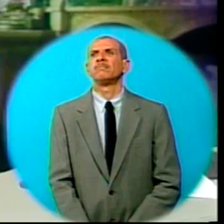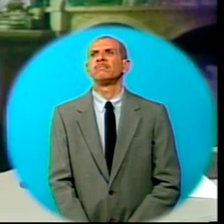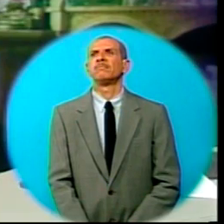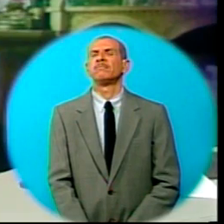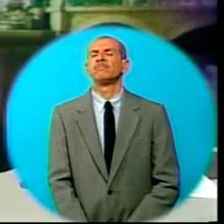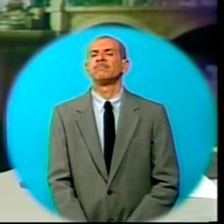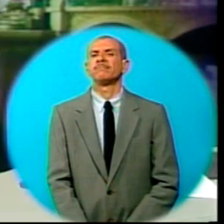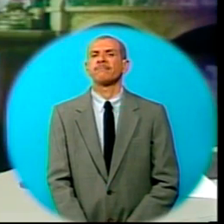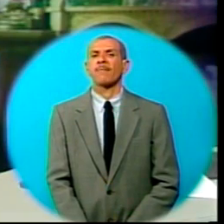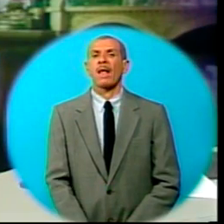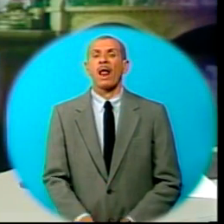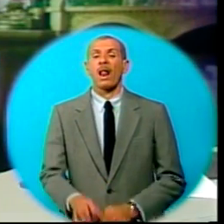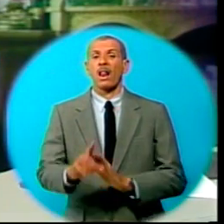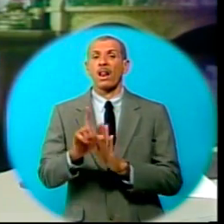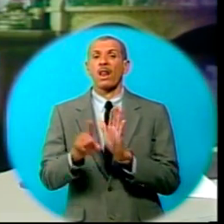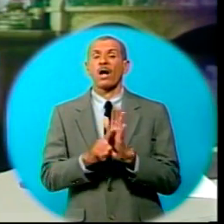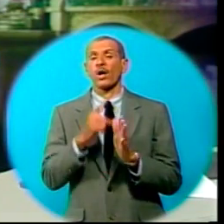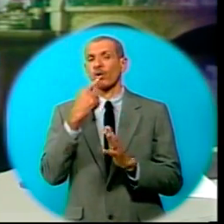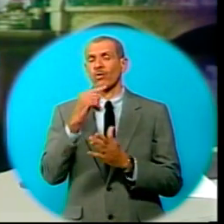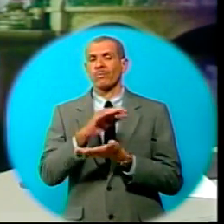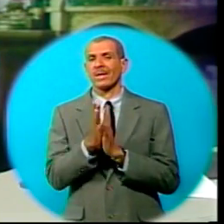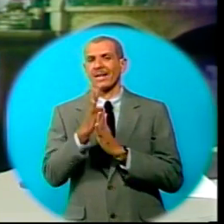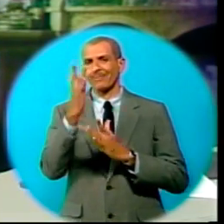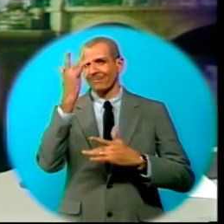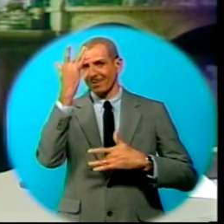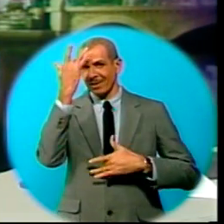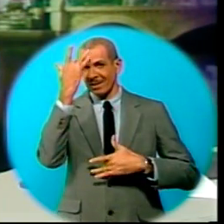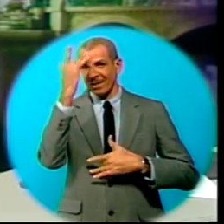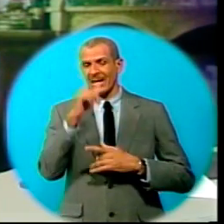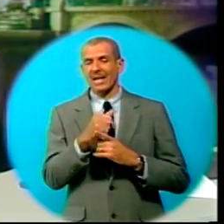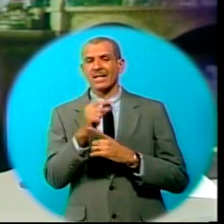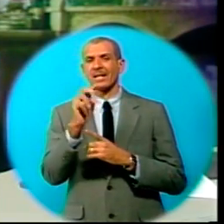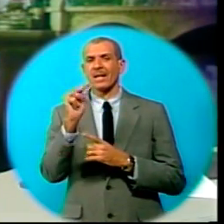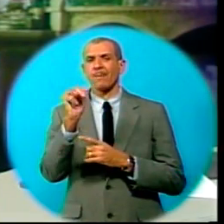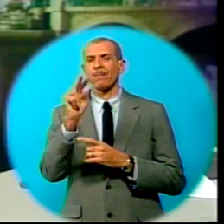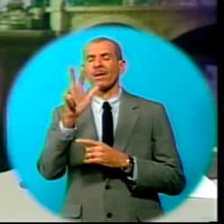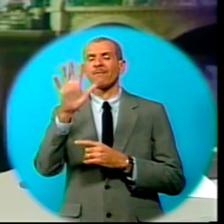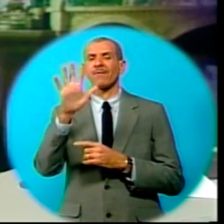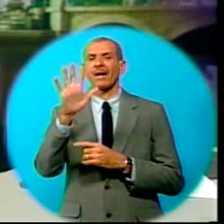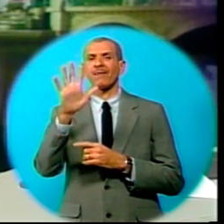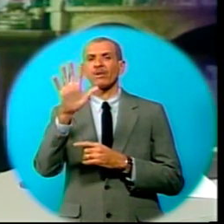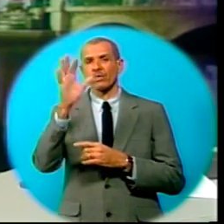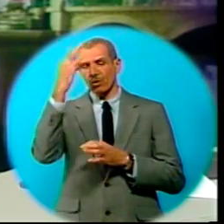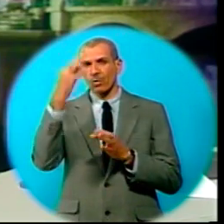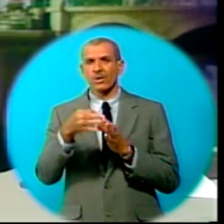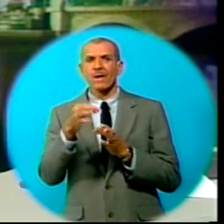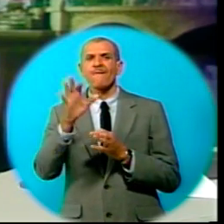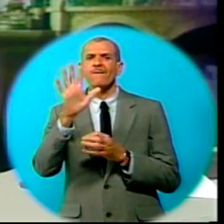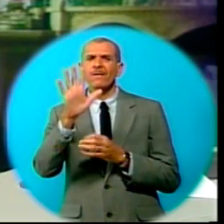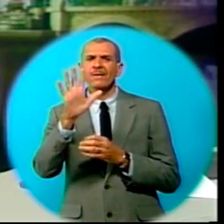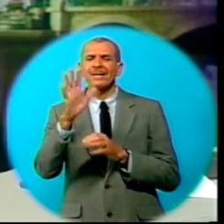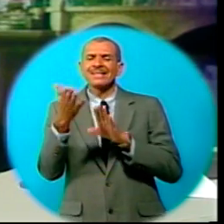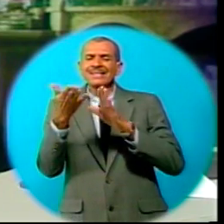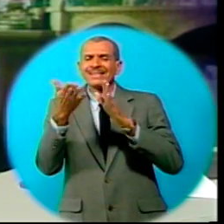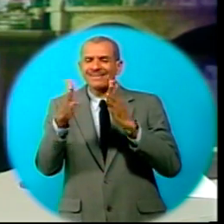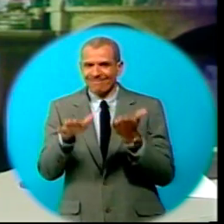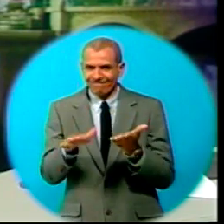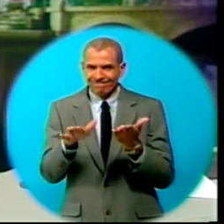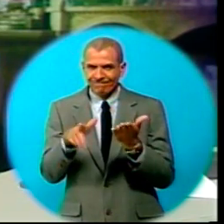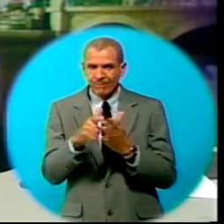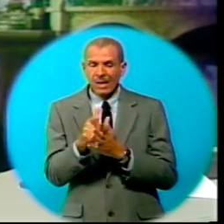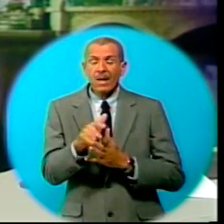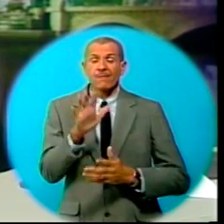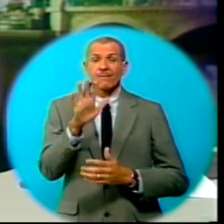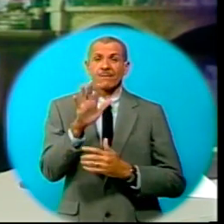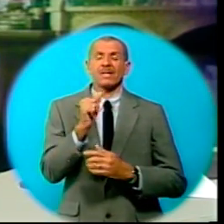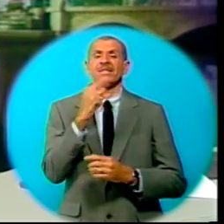affordability, and I'm certain that the persons who are negotiating will take that into consideration before some final agreement